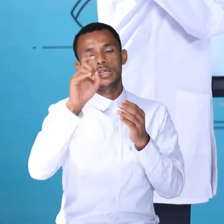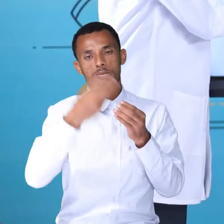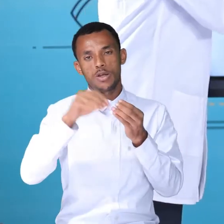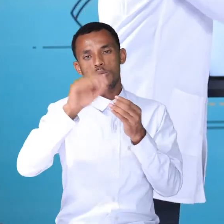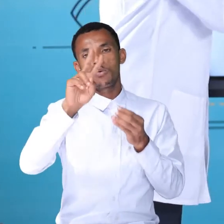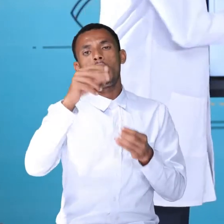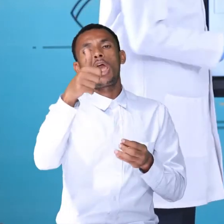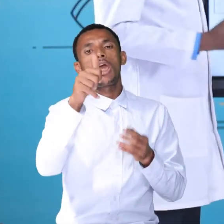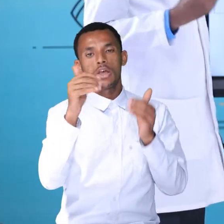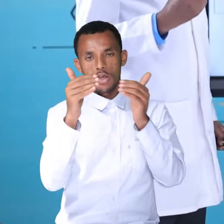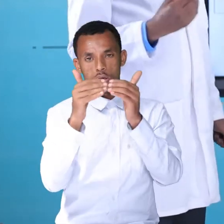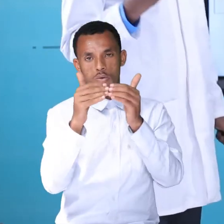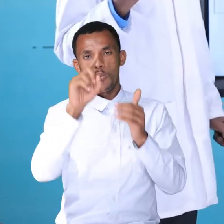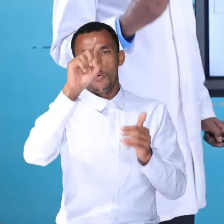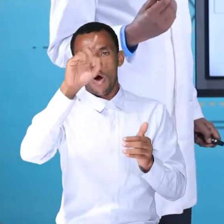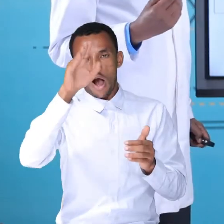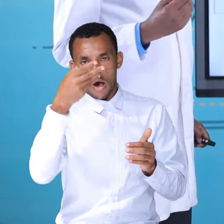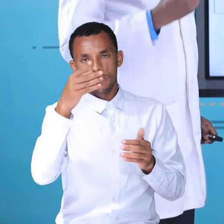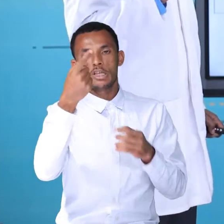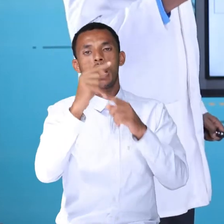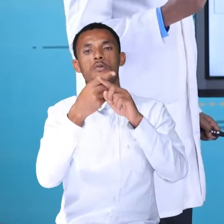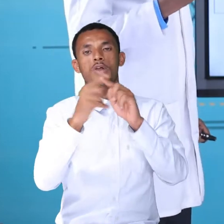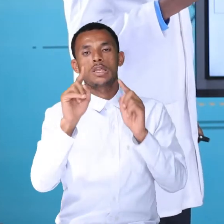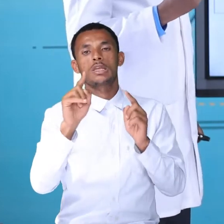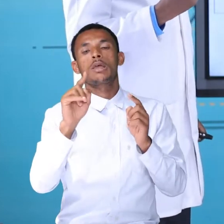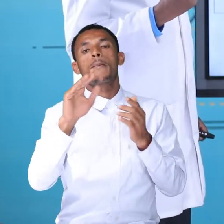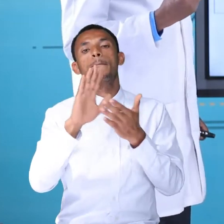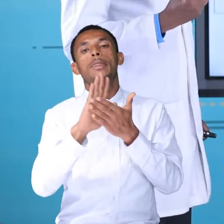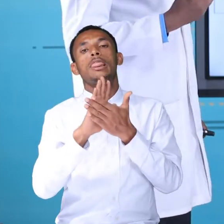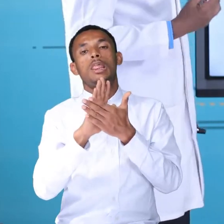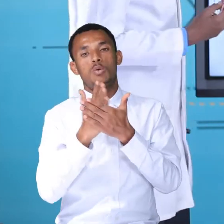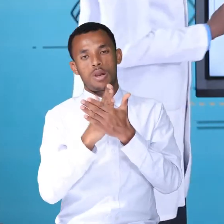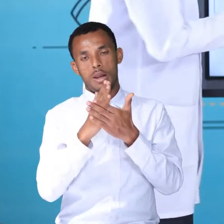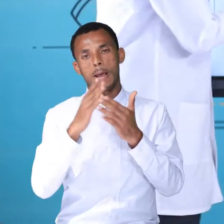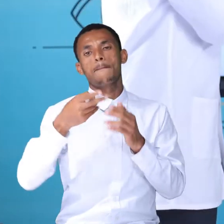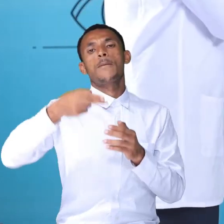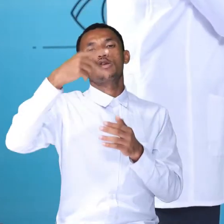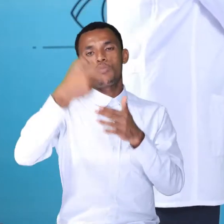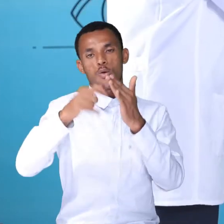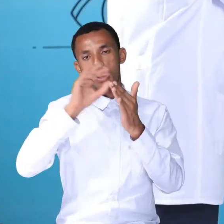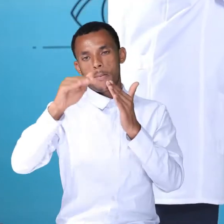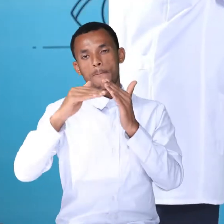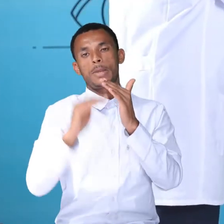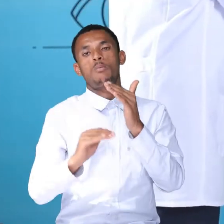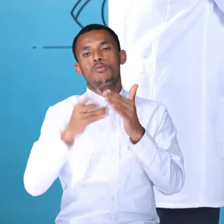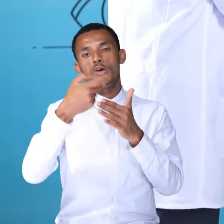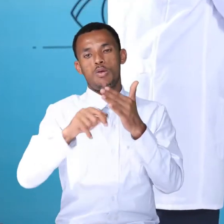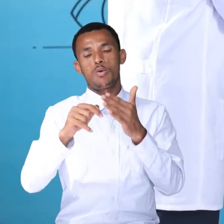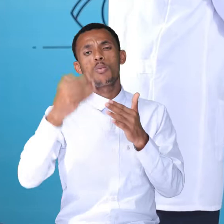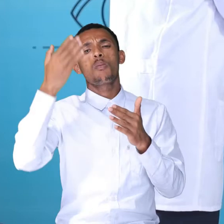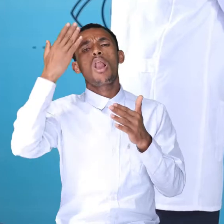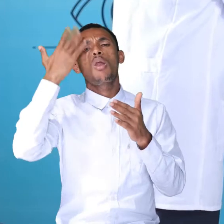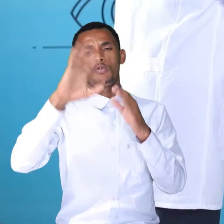The amplitude, it is half the difference between maximum value and minimum value. We know that in the previous